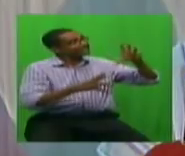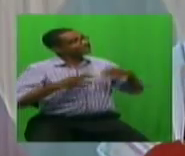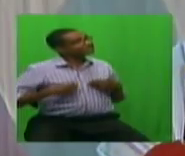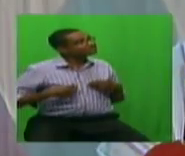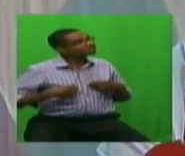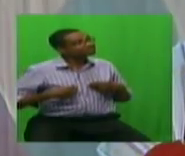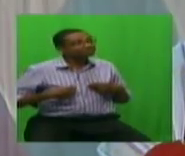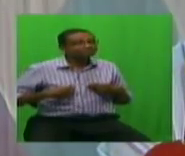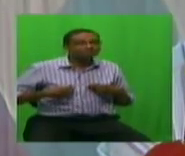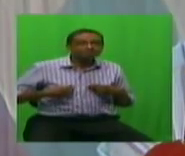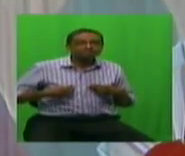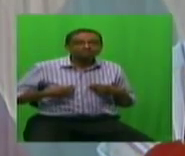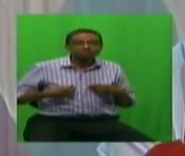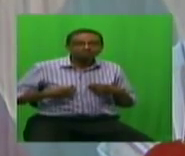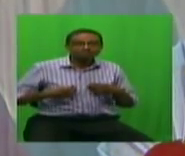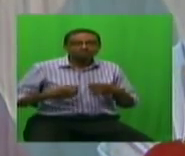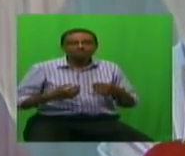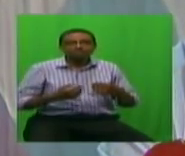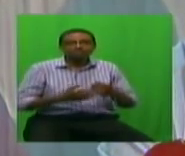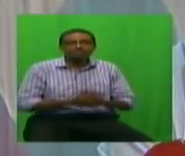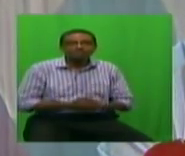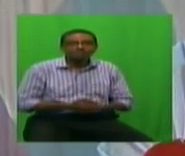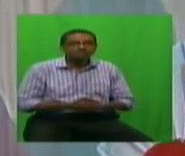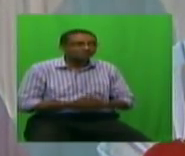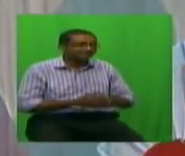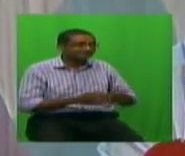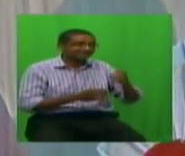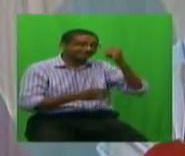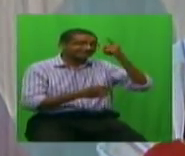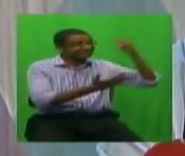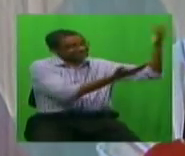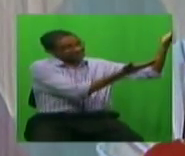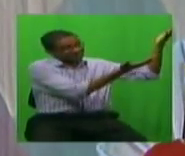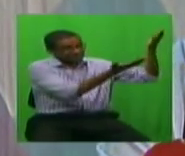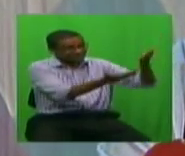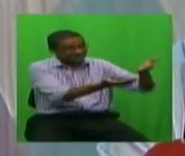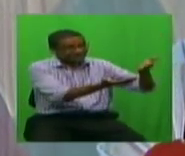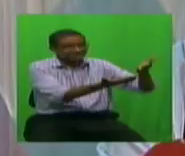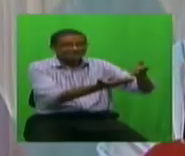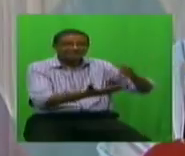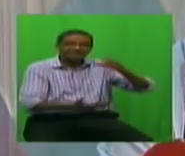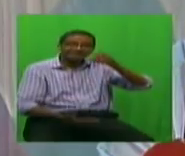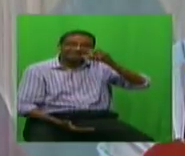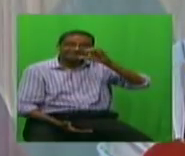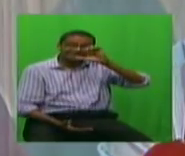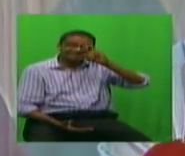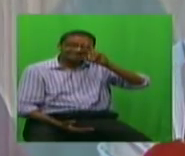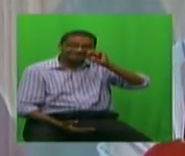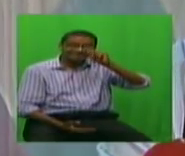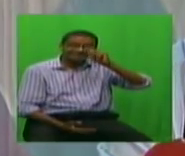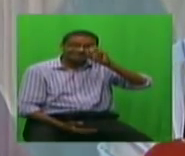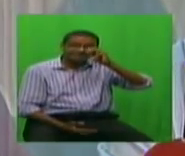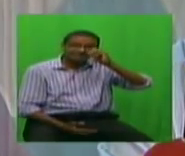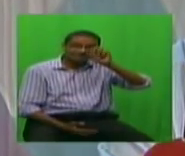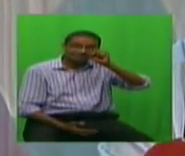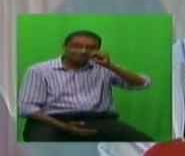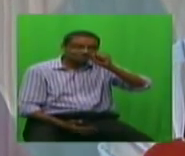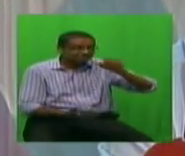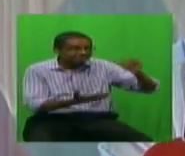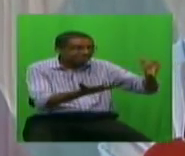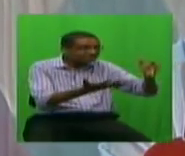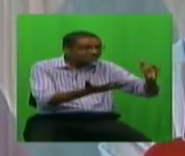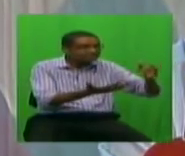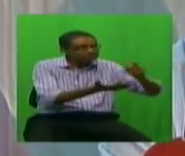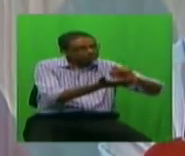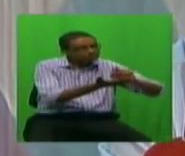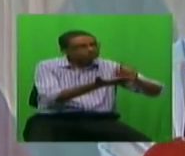it, because then people are asking about clearing it from customs, etc. We do not, at this stage, the government is not